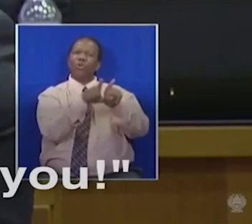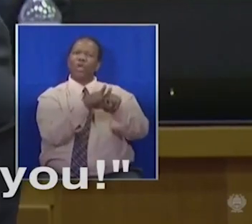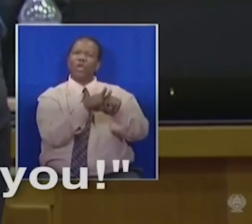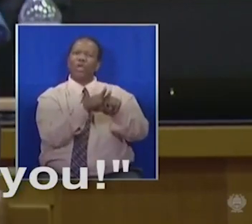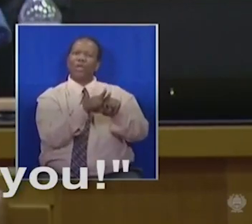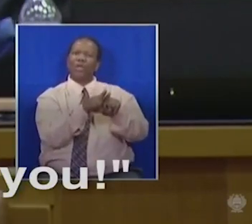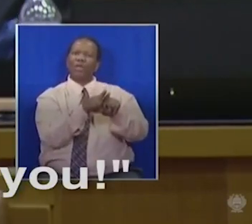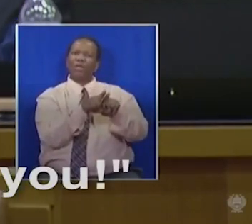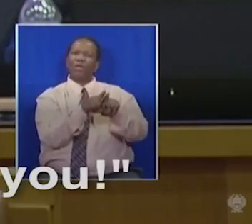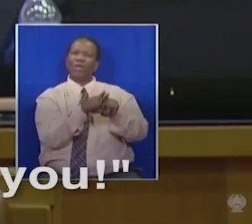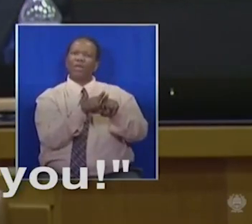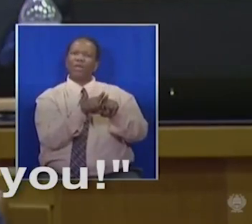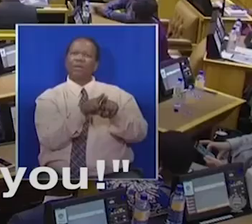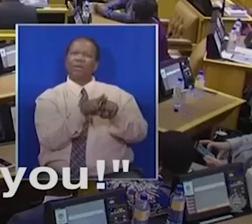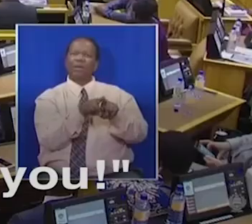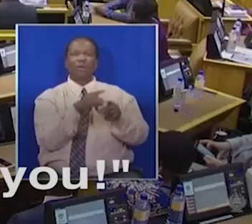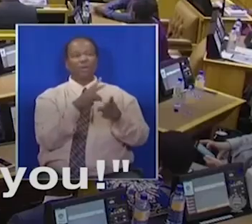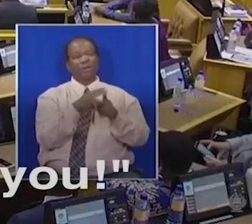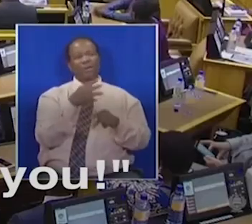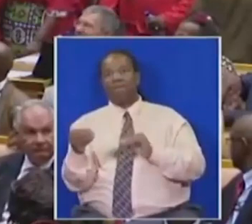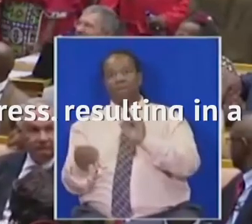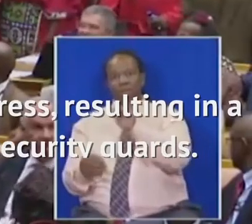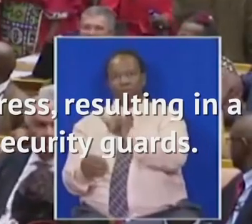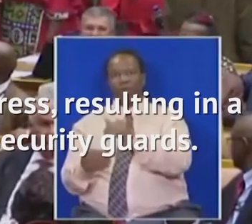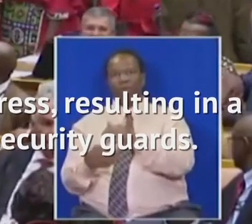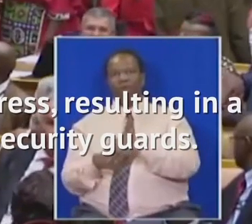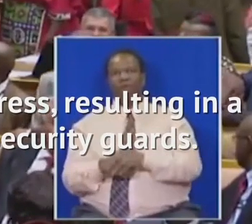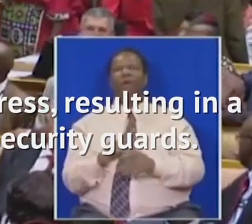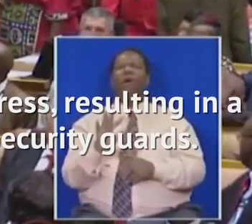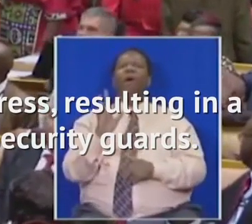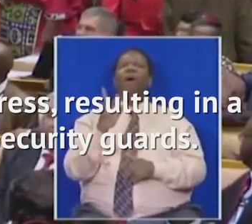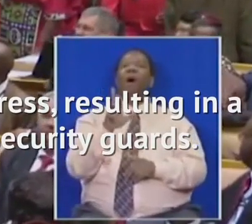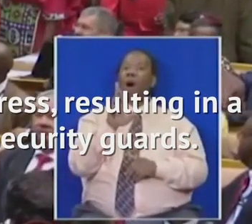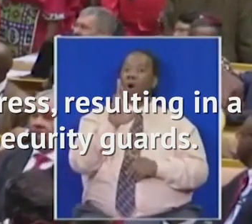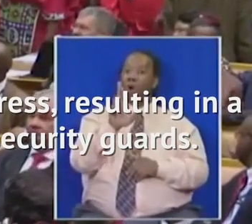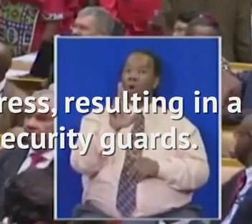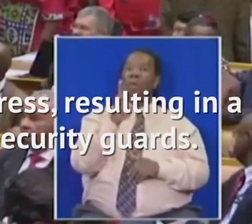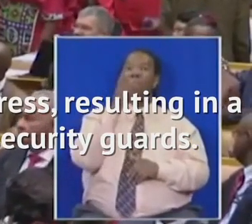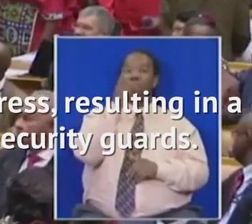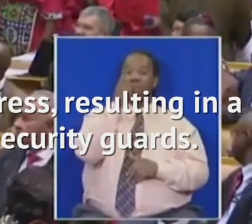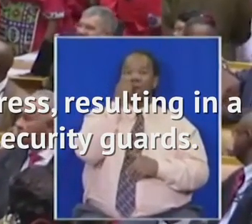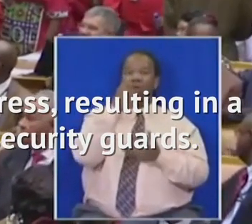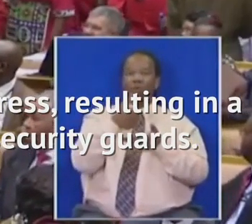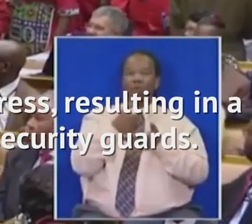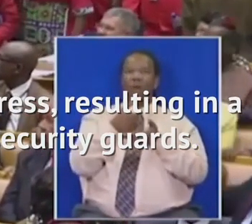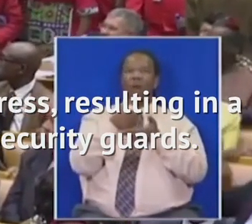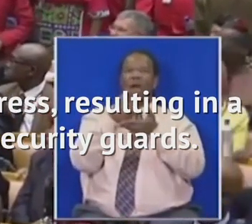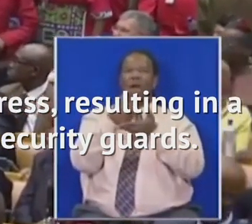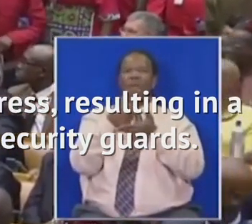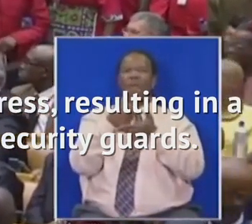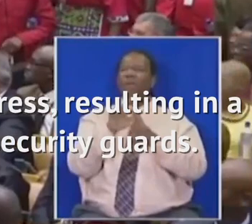Hey, no. You. This is a complete disgrace. I hope these gentlemen will. You can kill me. It's fine. Kill